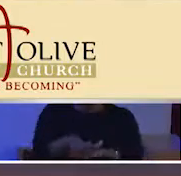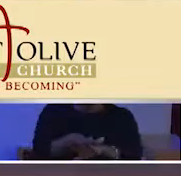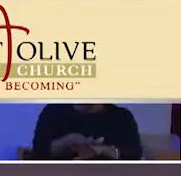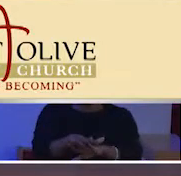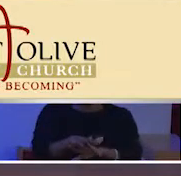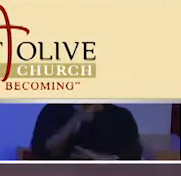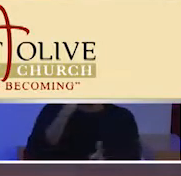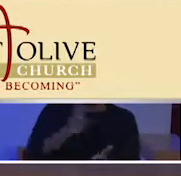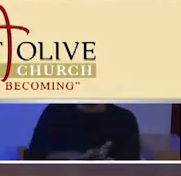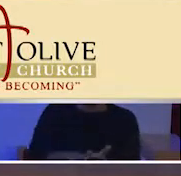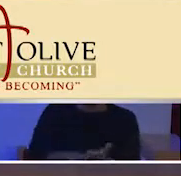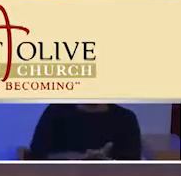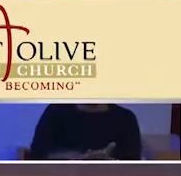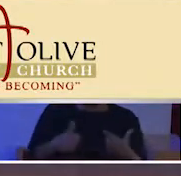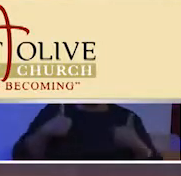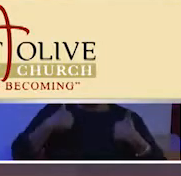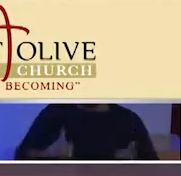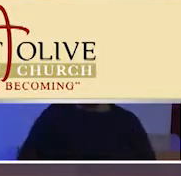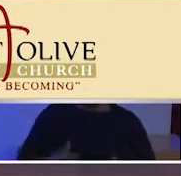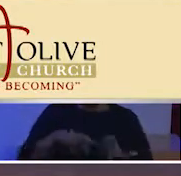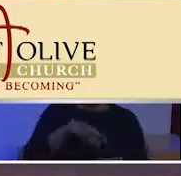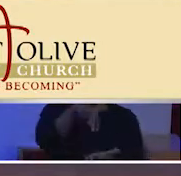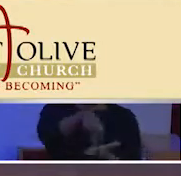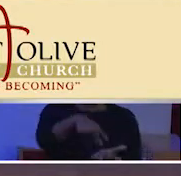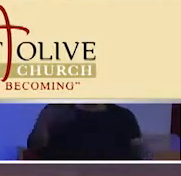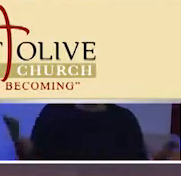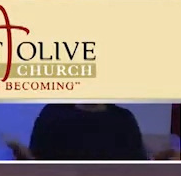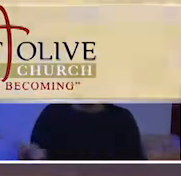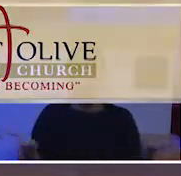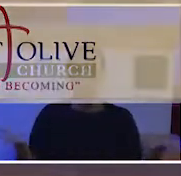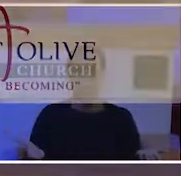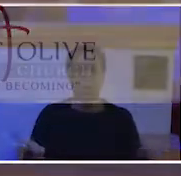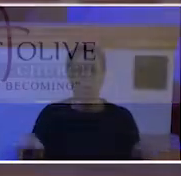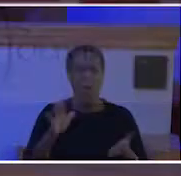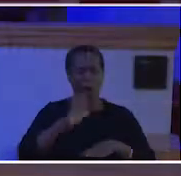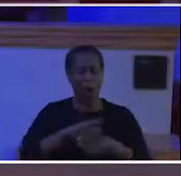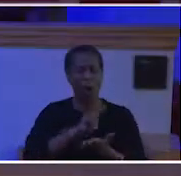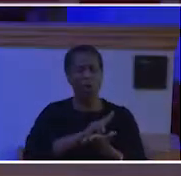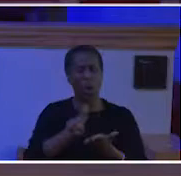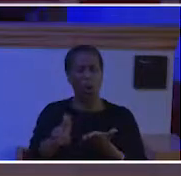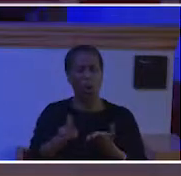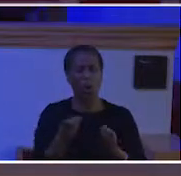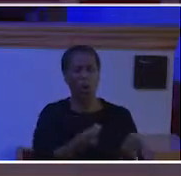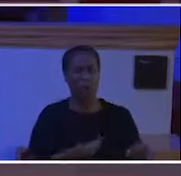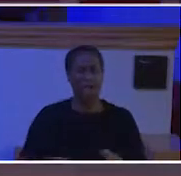and you recognize I'm standing here on holy ground.